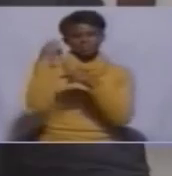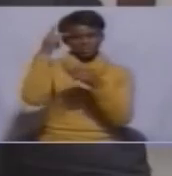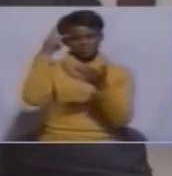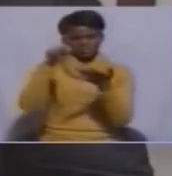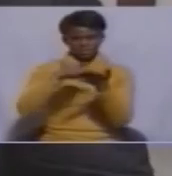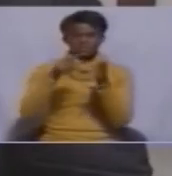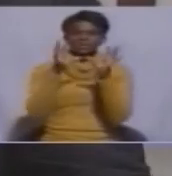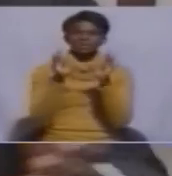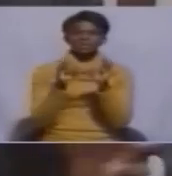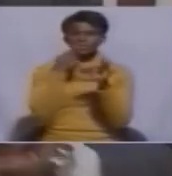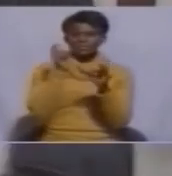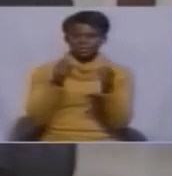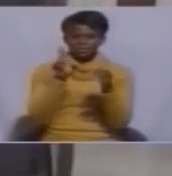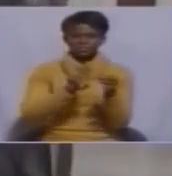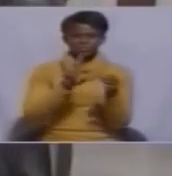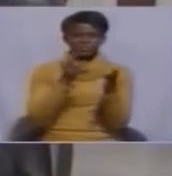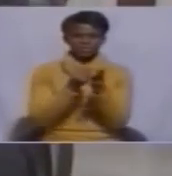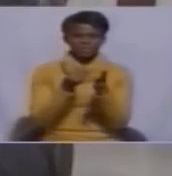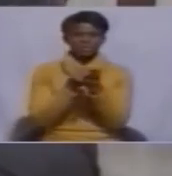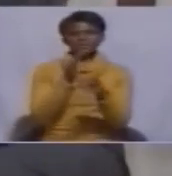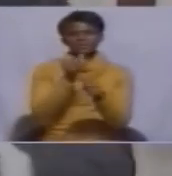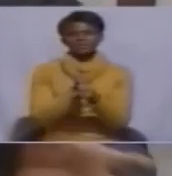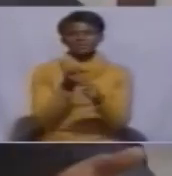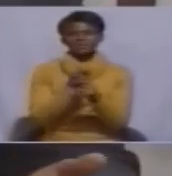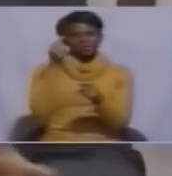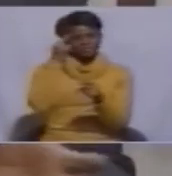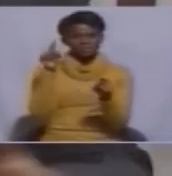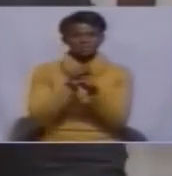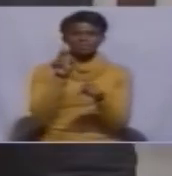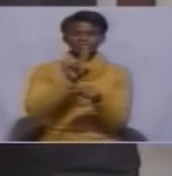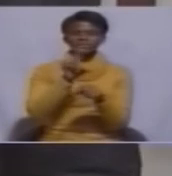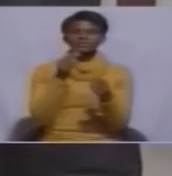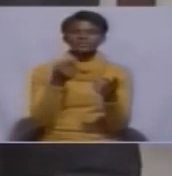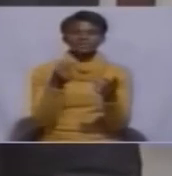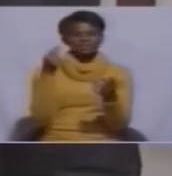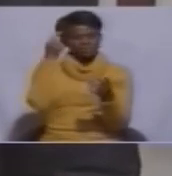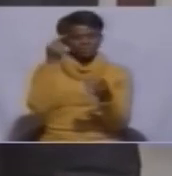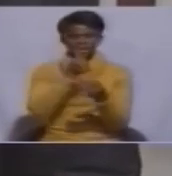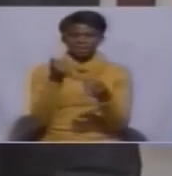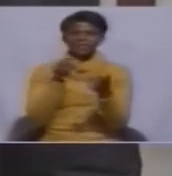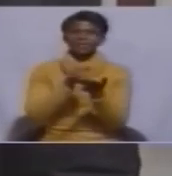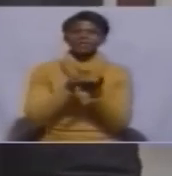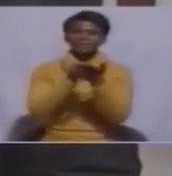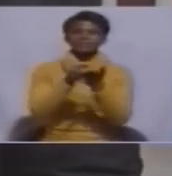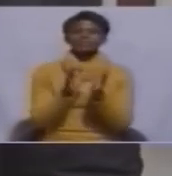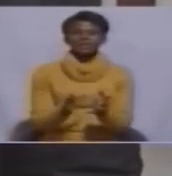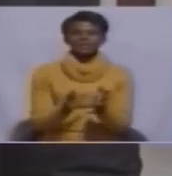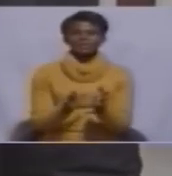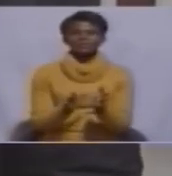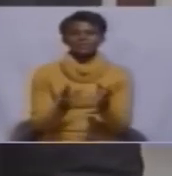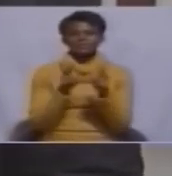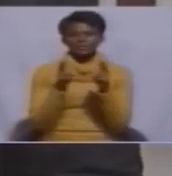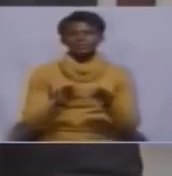account. Firstly, how they use the money which they will get from the state, and also how they are using the money from other sources. It will be